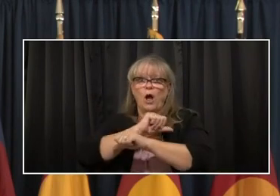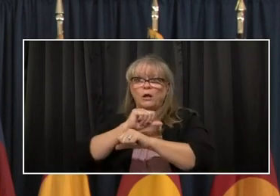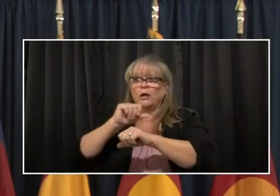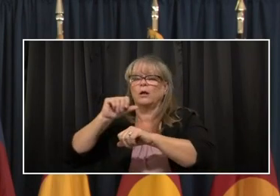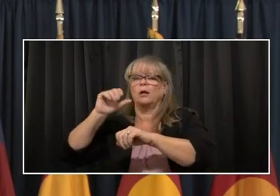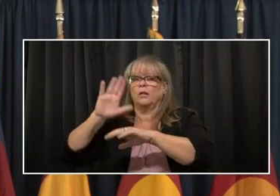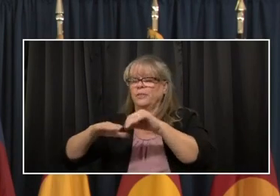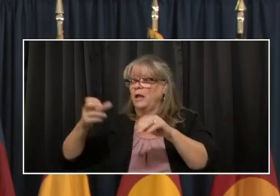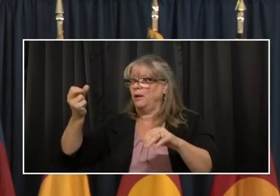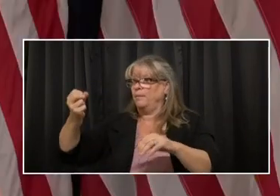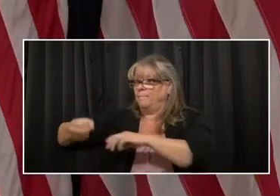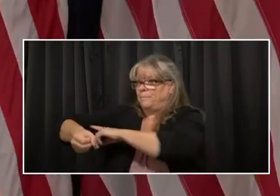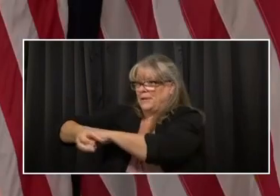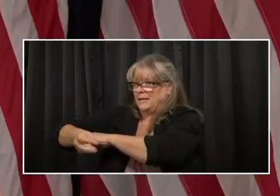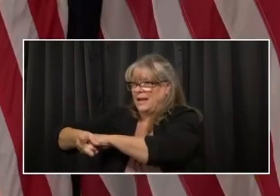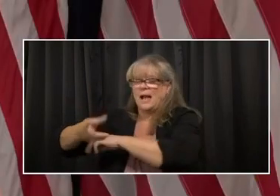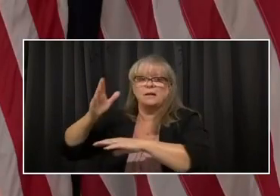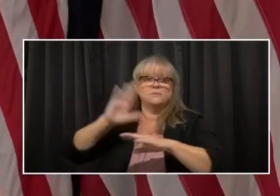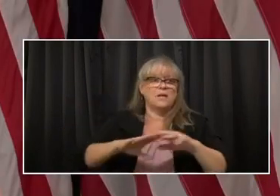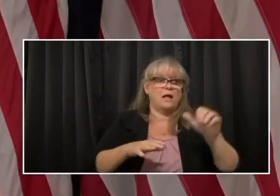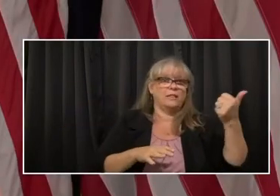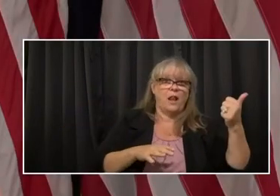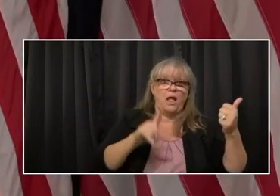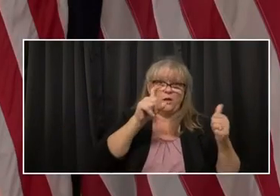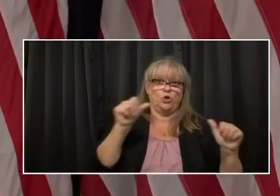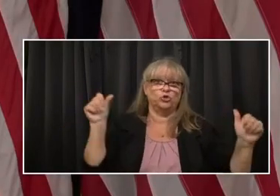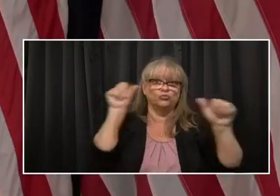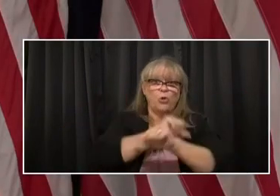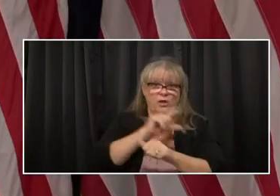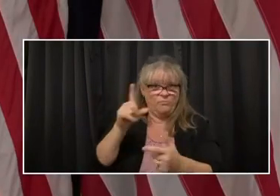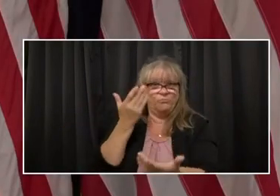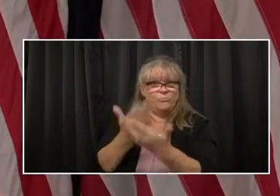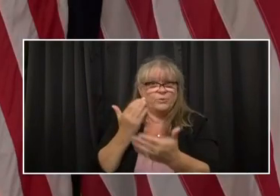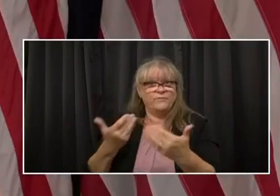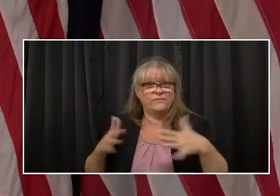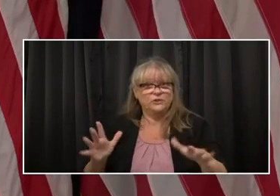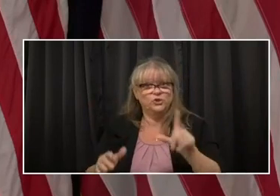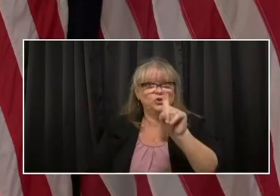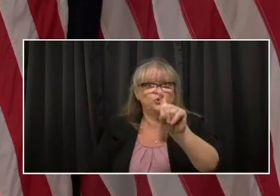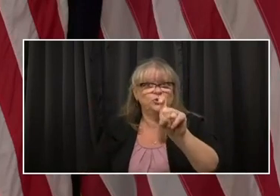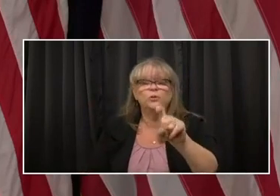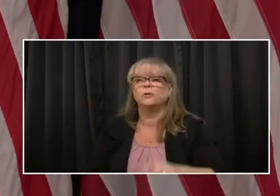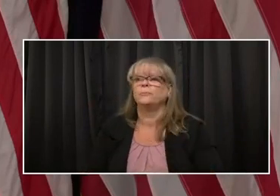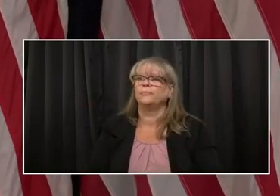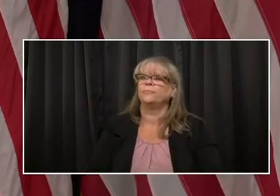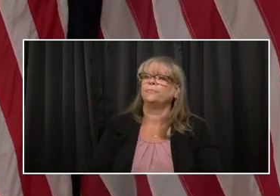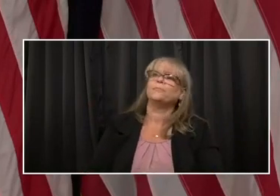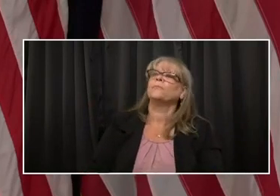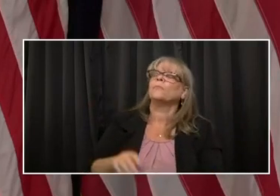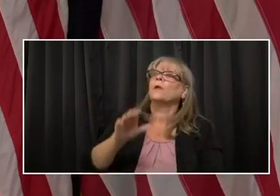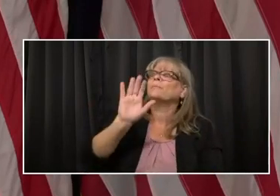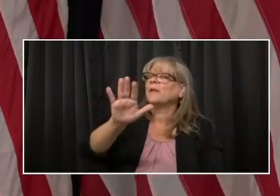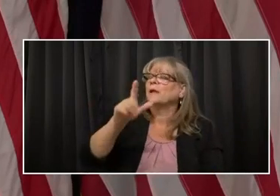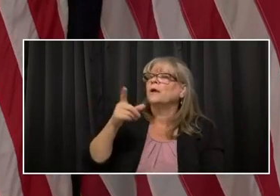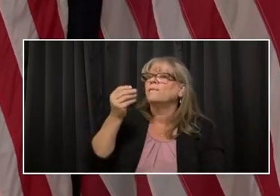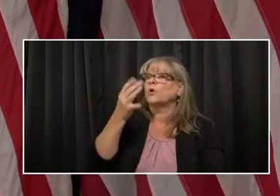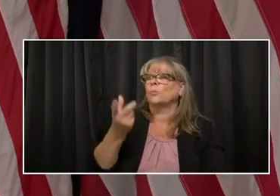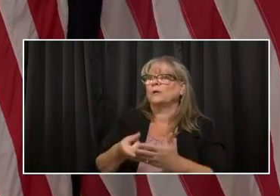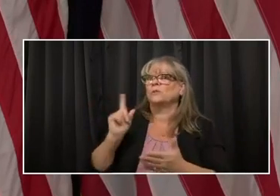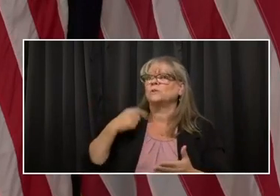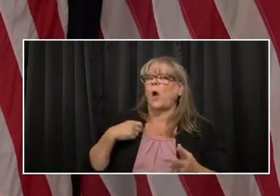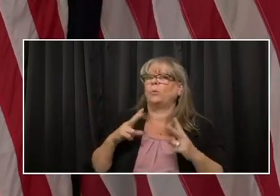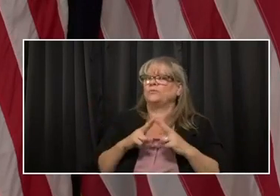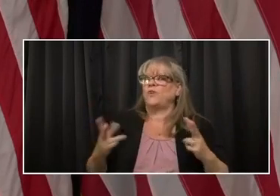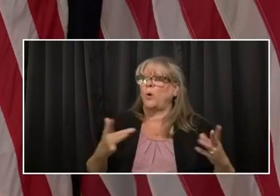why we're able to do this. We were very concerned a few weeks ago. You remember we had doubled, which in cases that